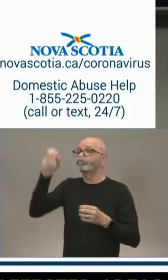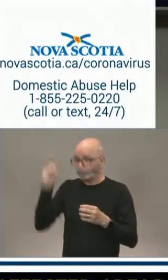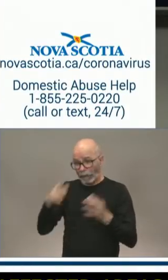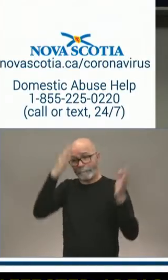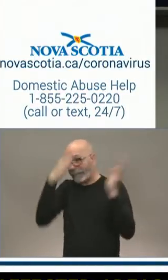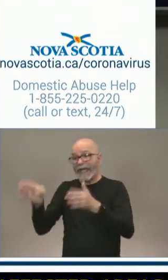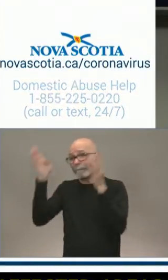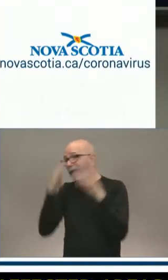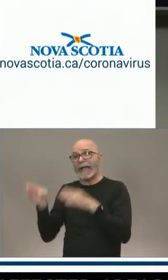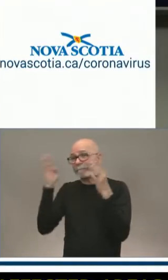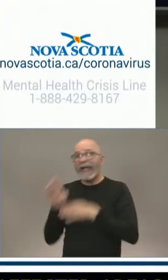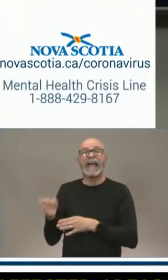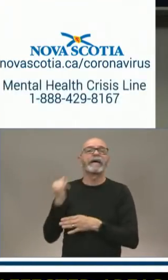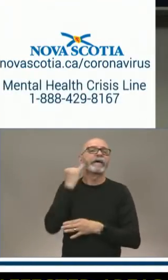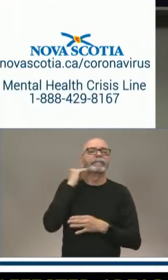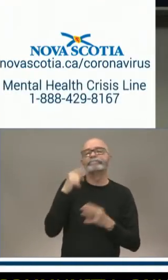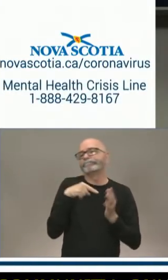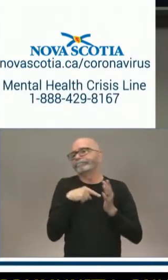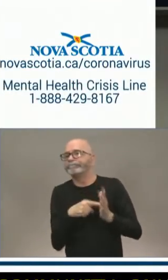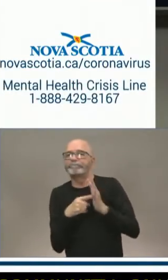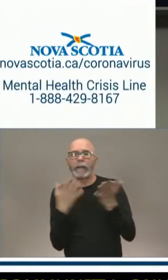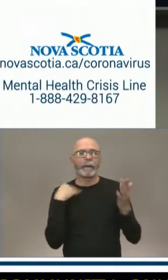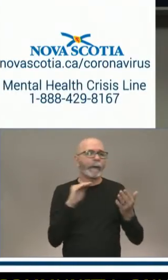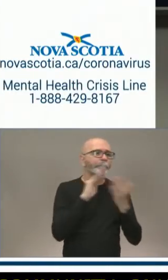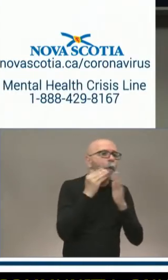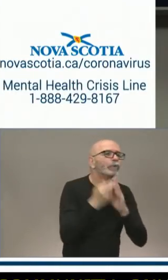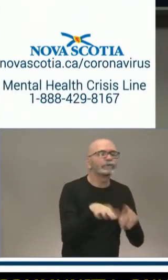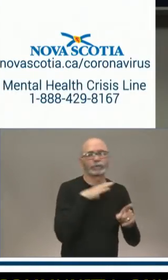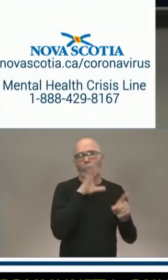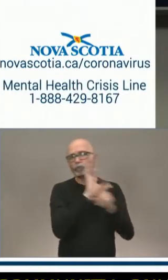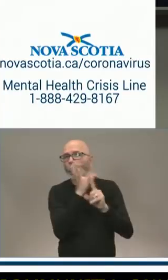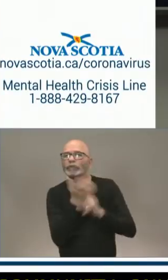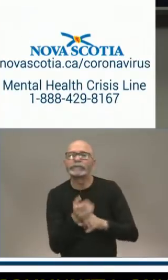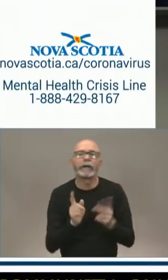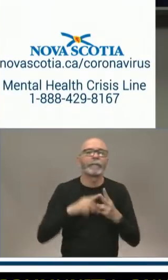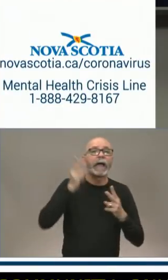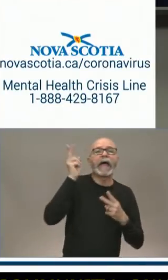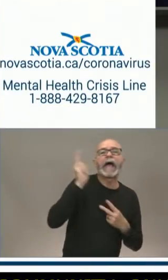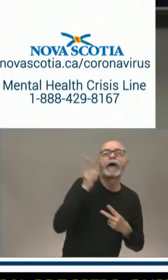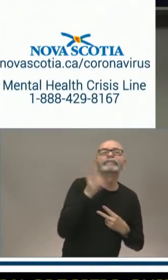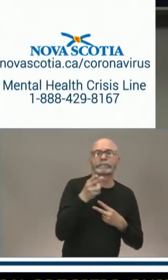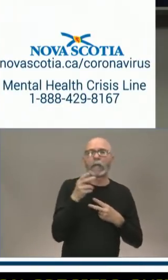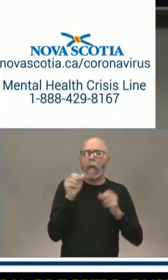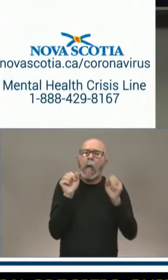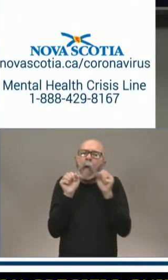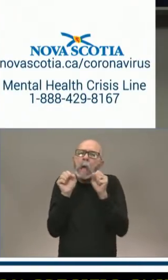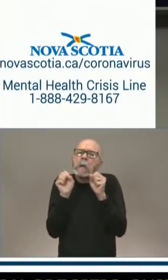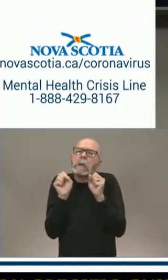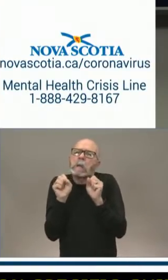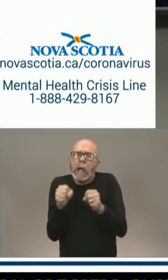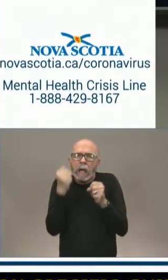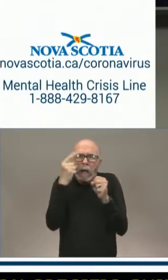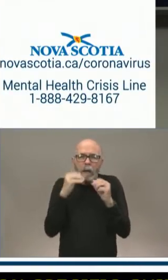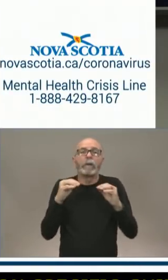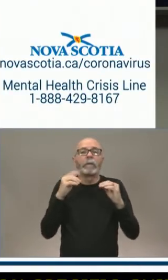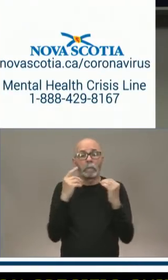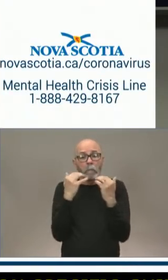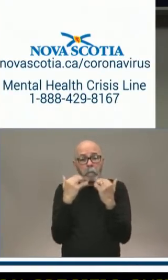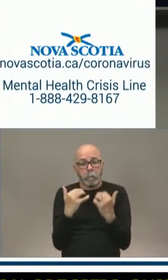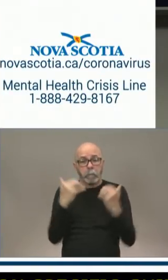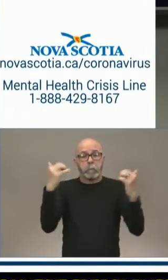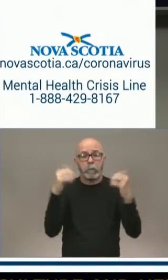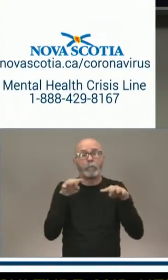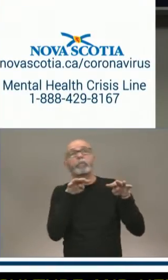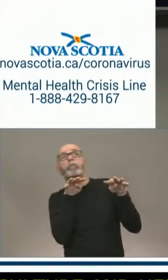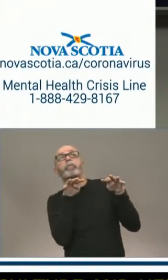Community, Cultures and Heritage can have spectators or an audience. And they should be ready to produce those plans for compliance